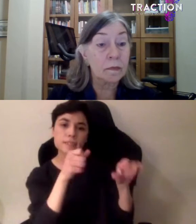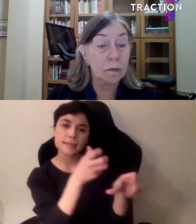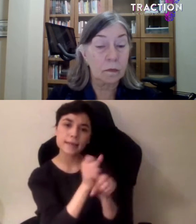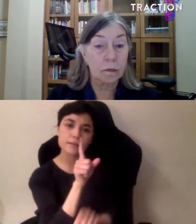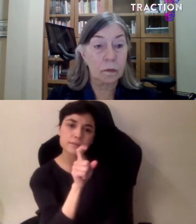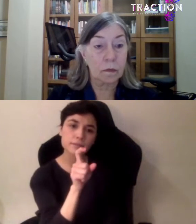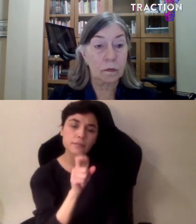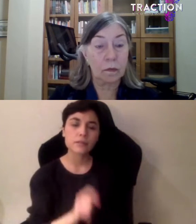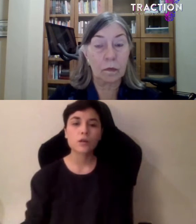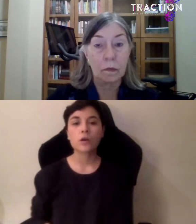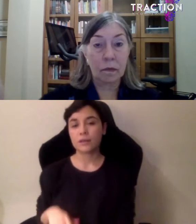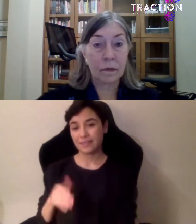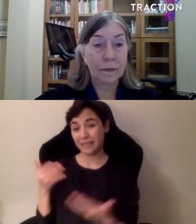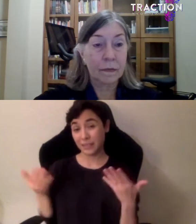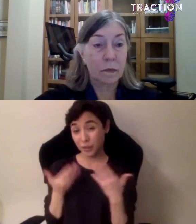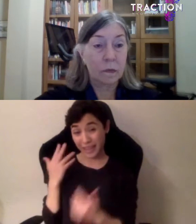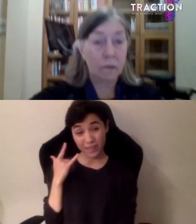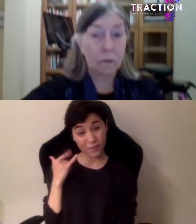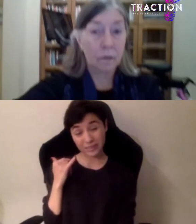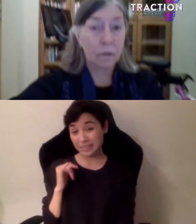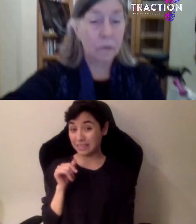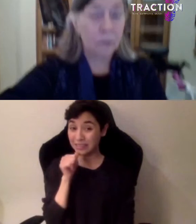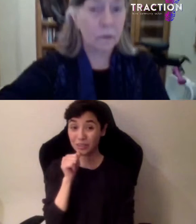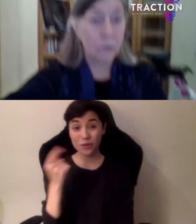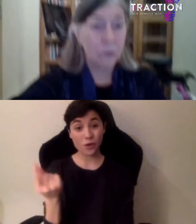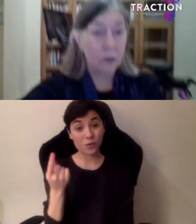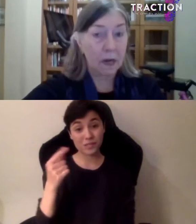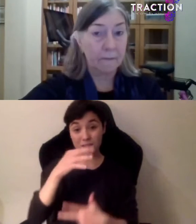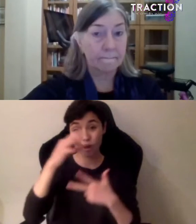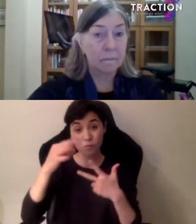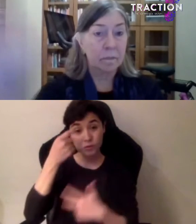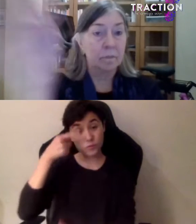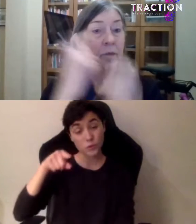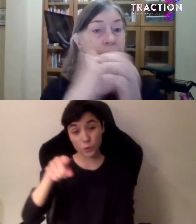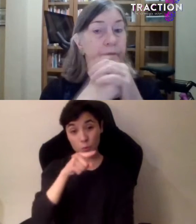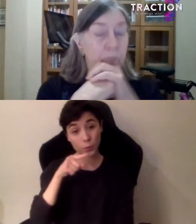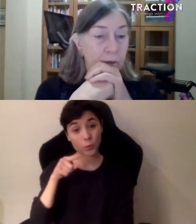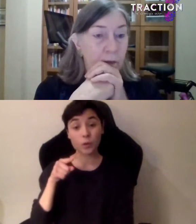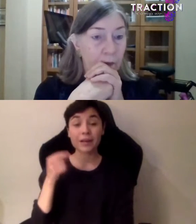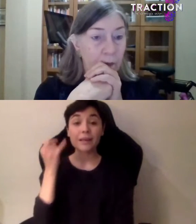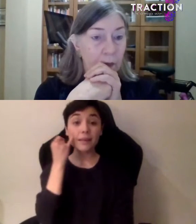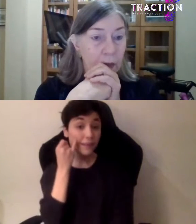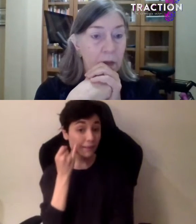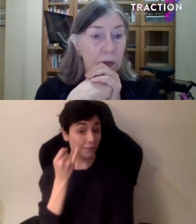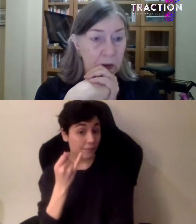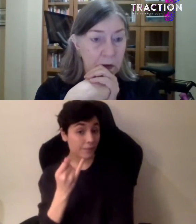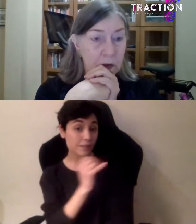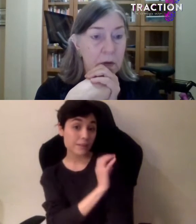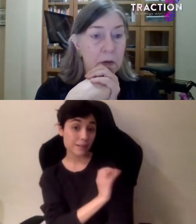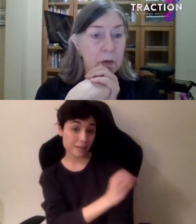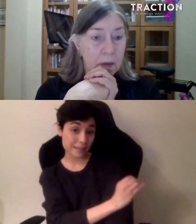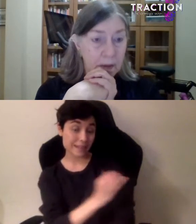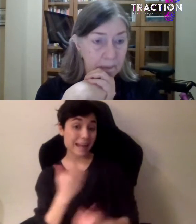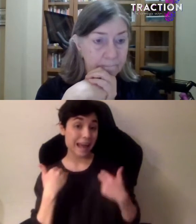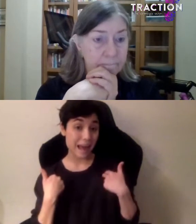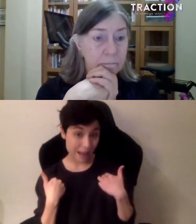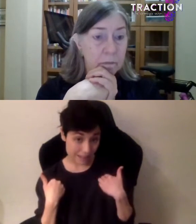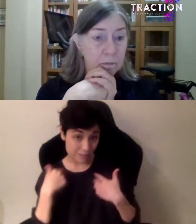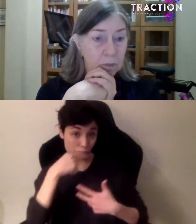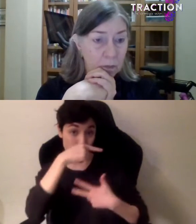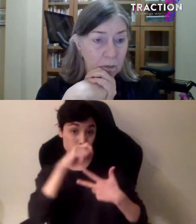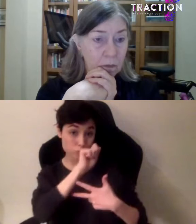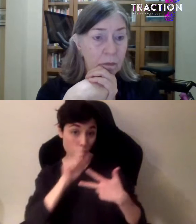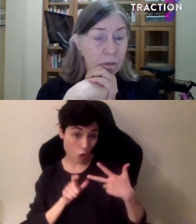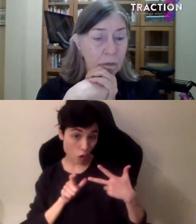Here in California, not always. So if a clinic has the vaccines, you could choose which ones you